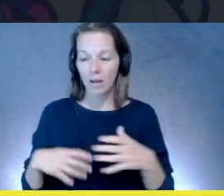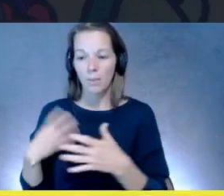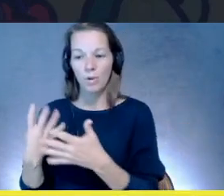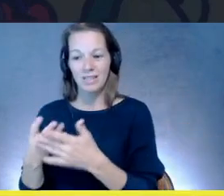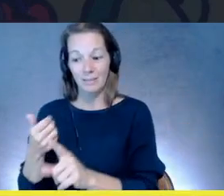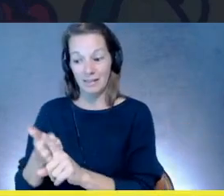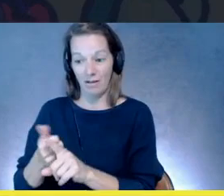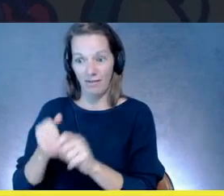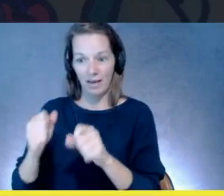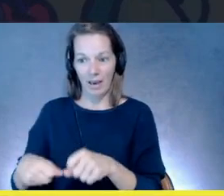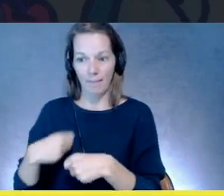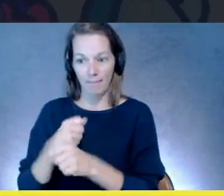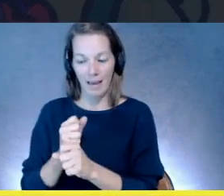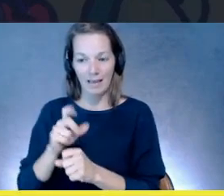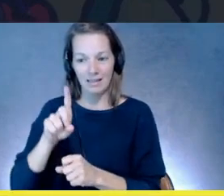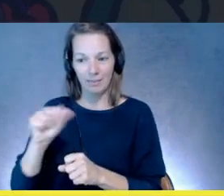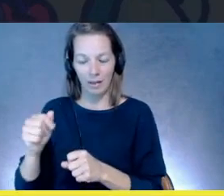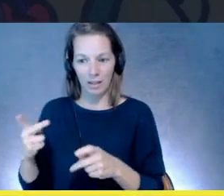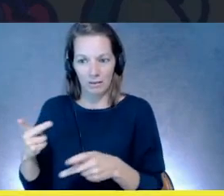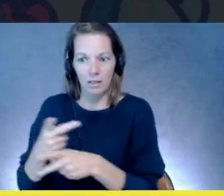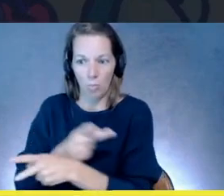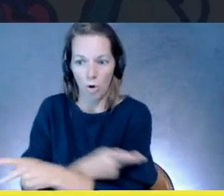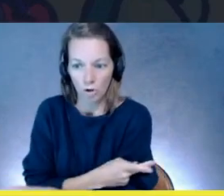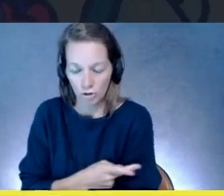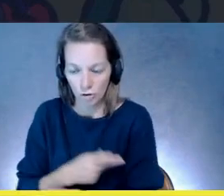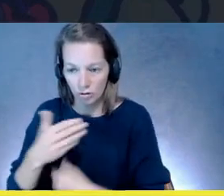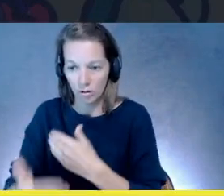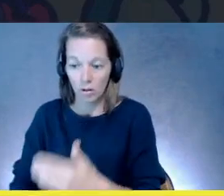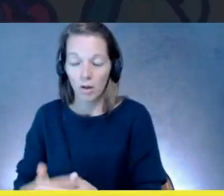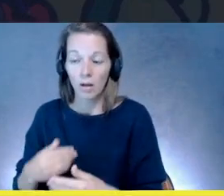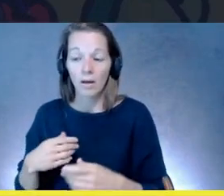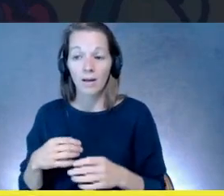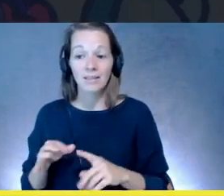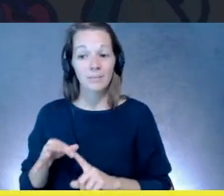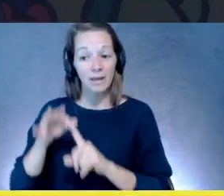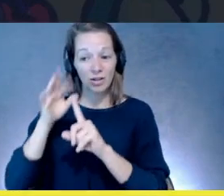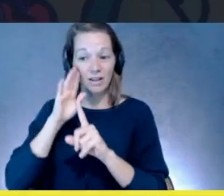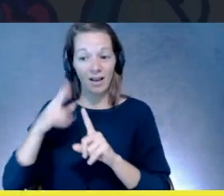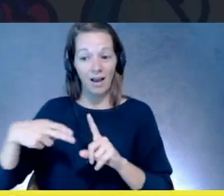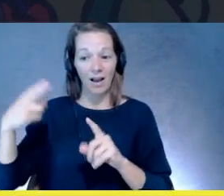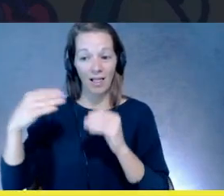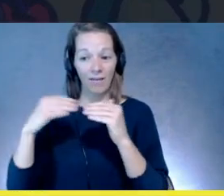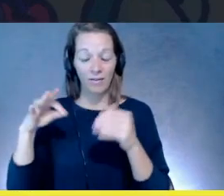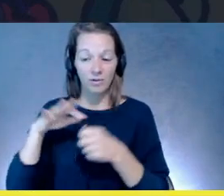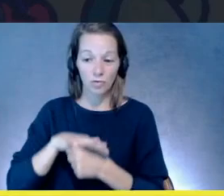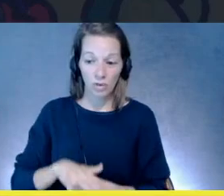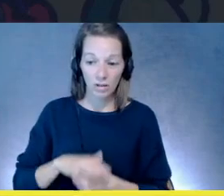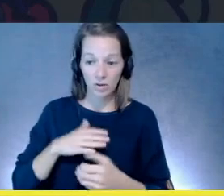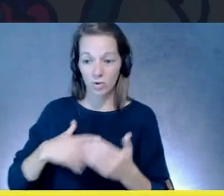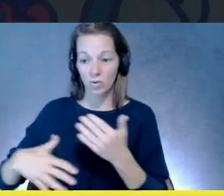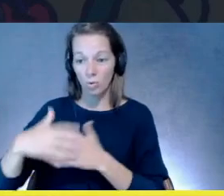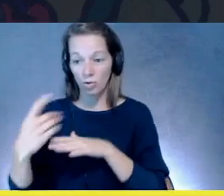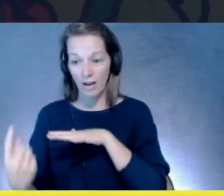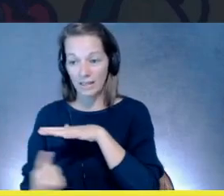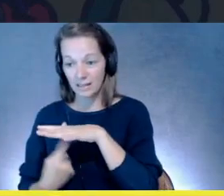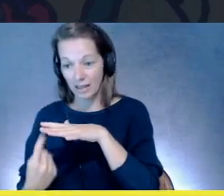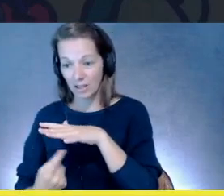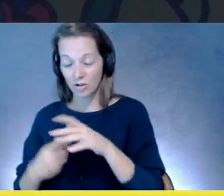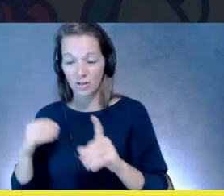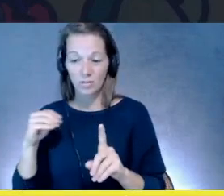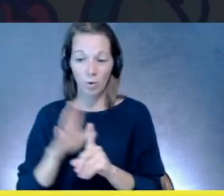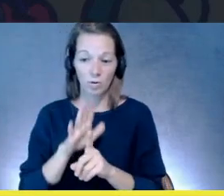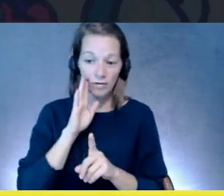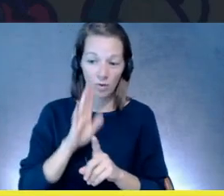exacerbate existing disability, and especially the high levels of stress and social isolation, exposure to violence or